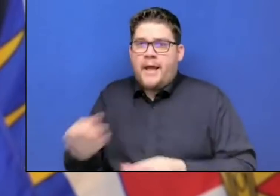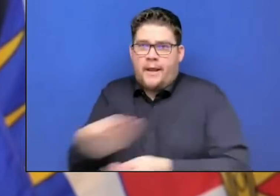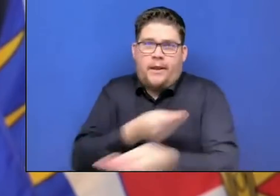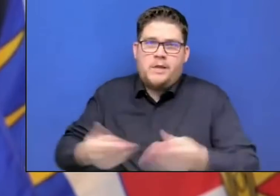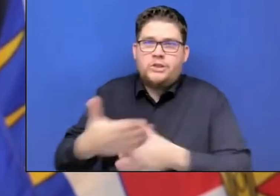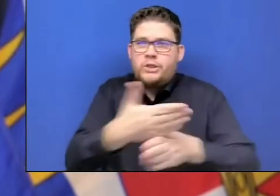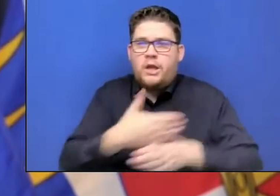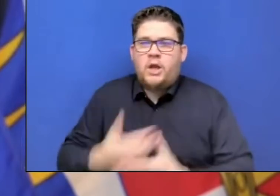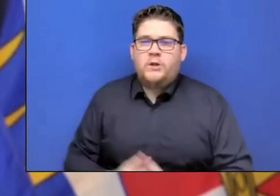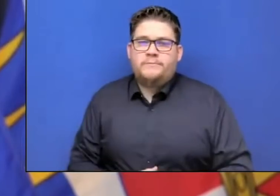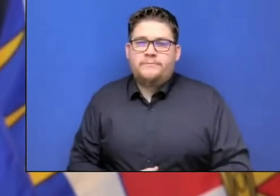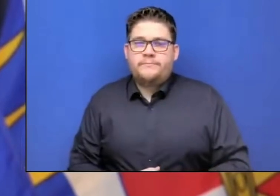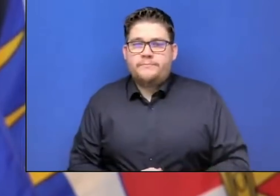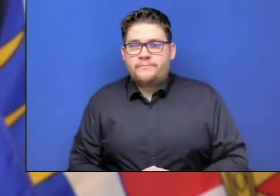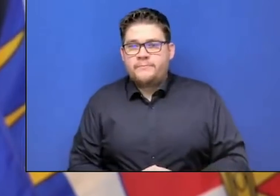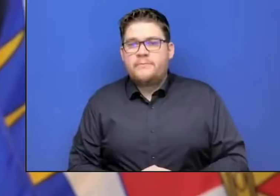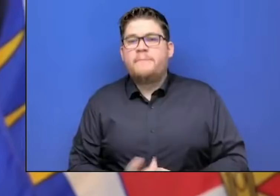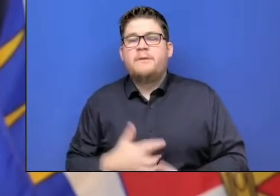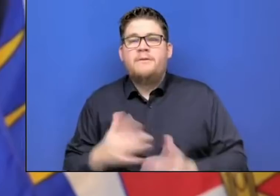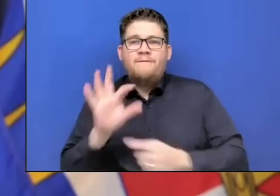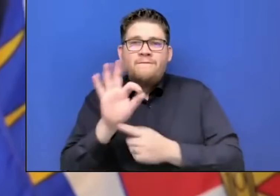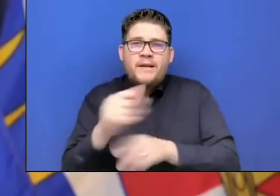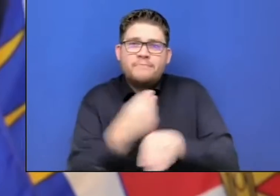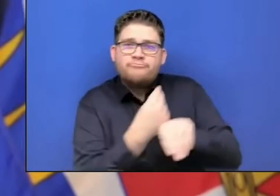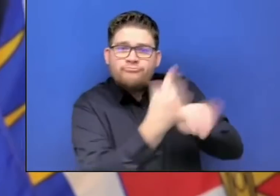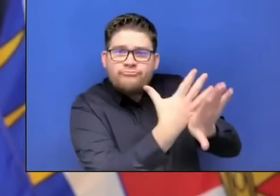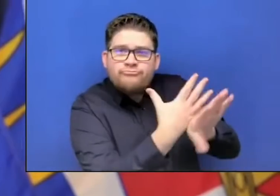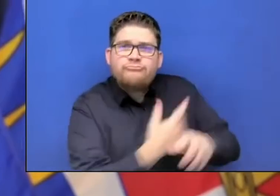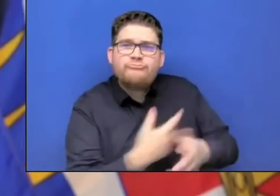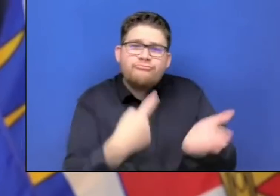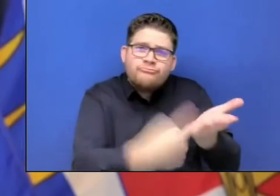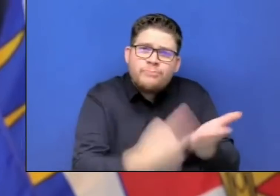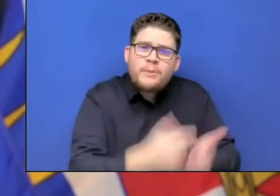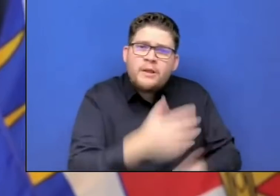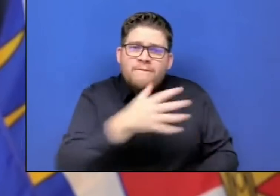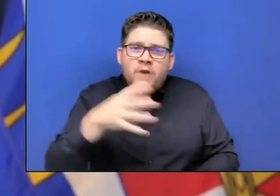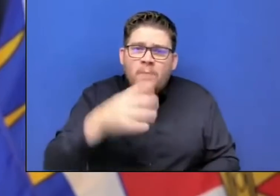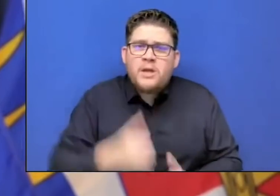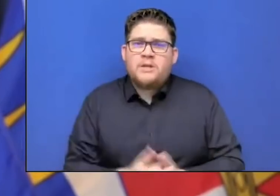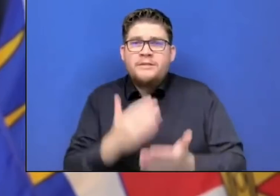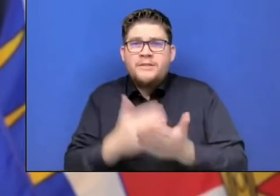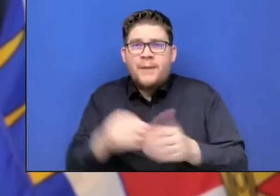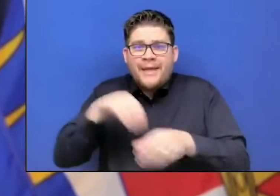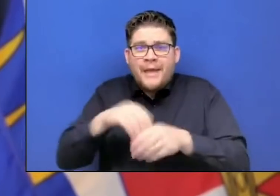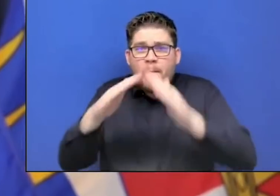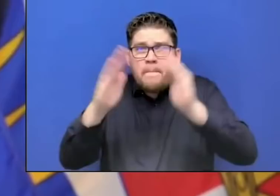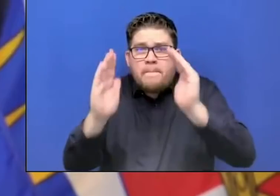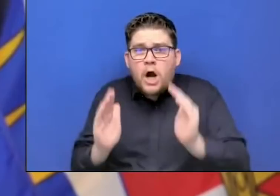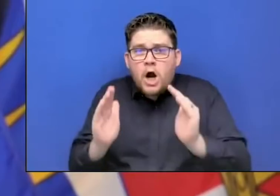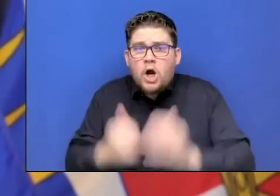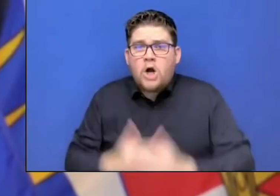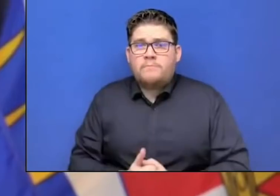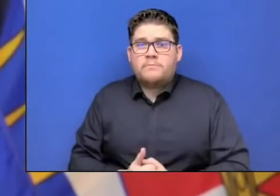FaceTime discussions with farmers, and some of them are in their barns, and some of their barns are flooded, and